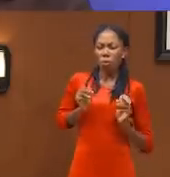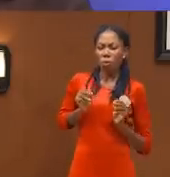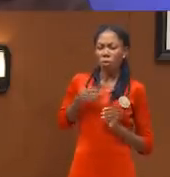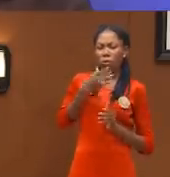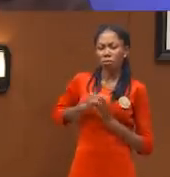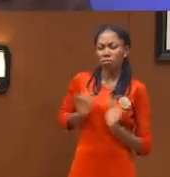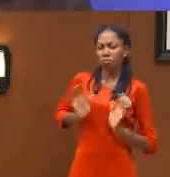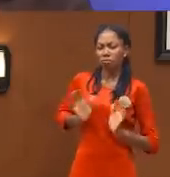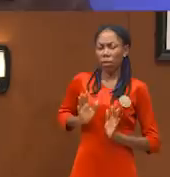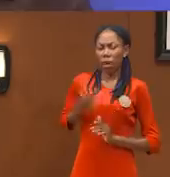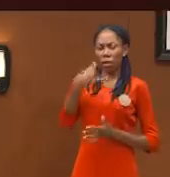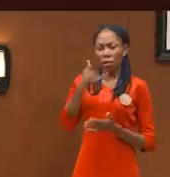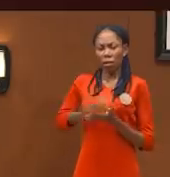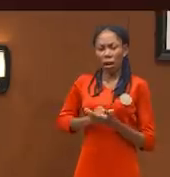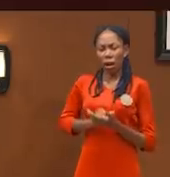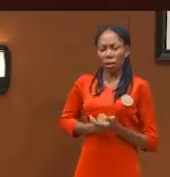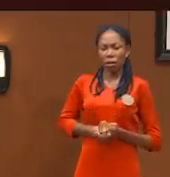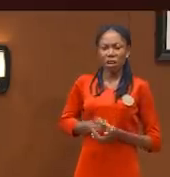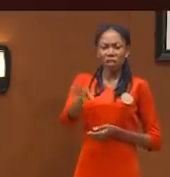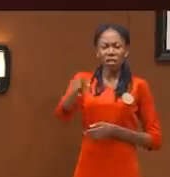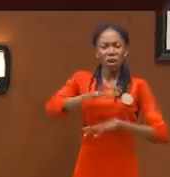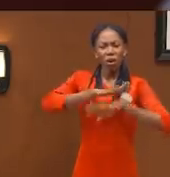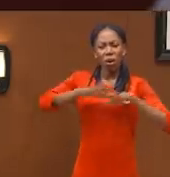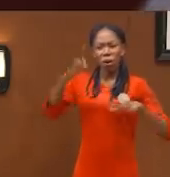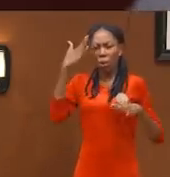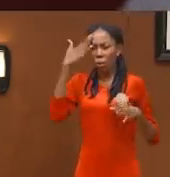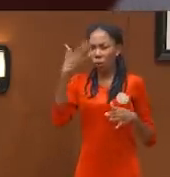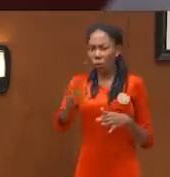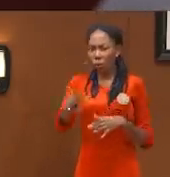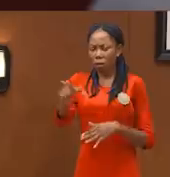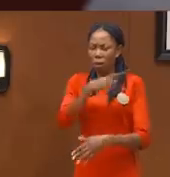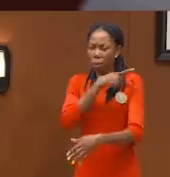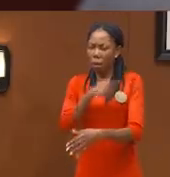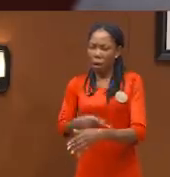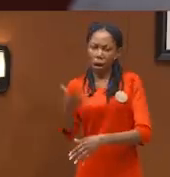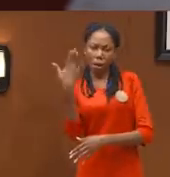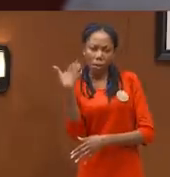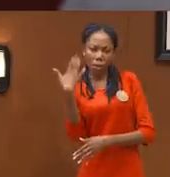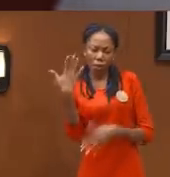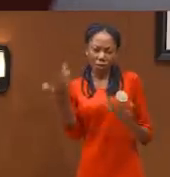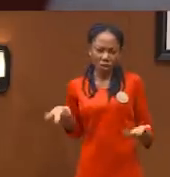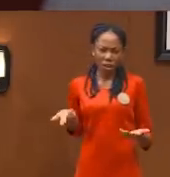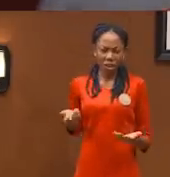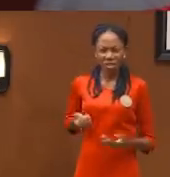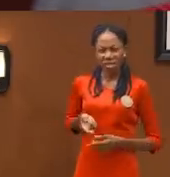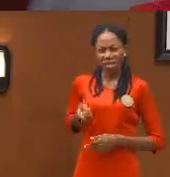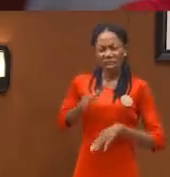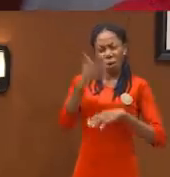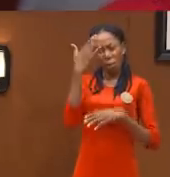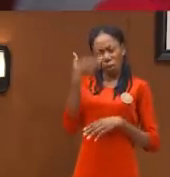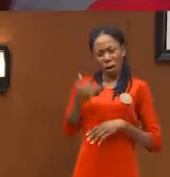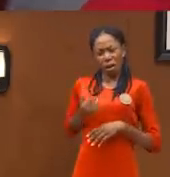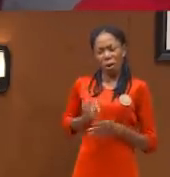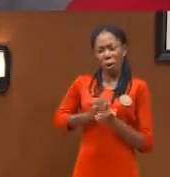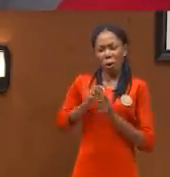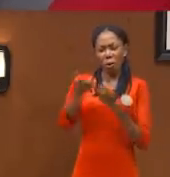that I didn't know I was pregnant before. Now he said it's a lie, that I wanted to use the pregnancy to